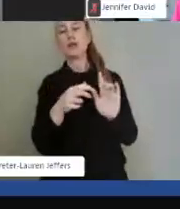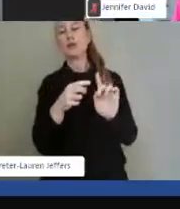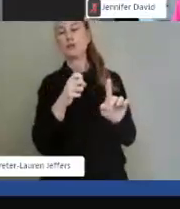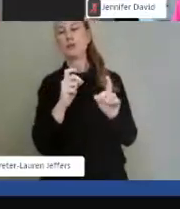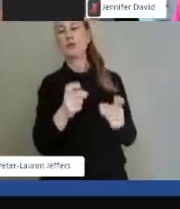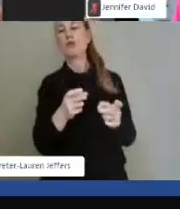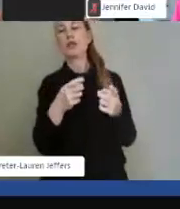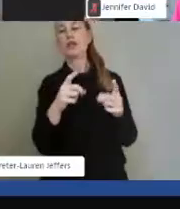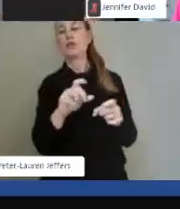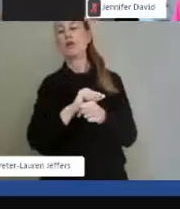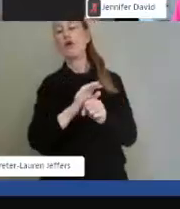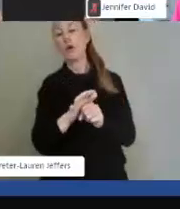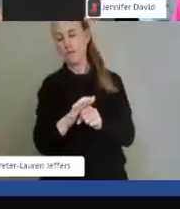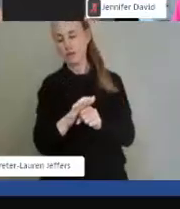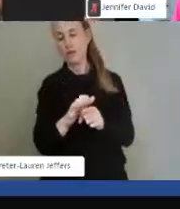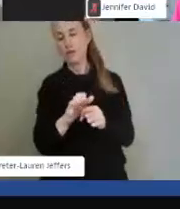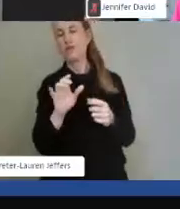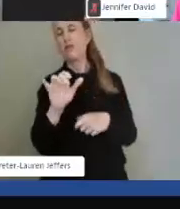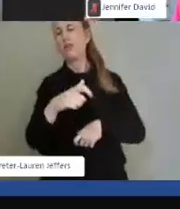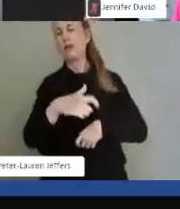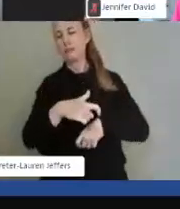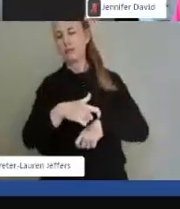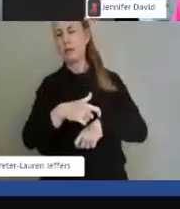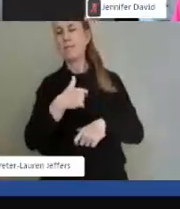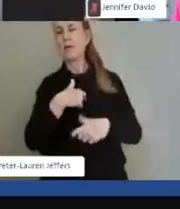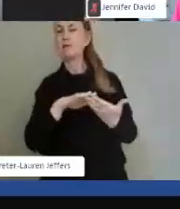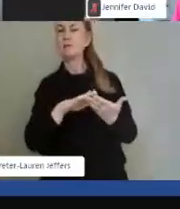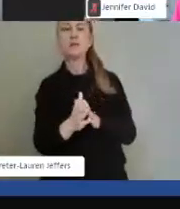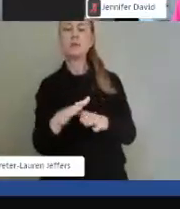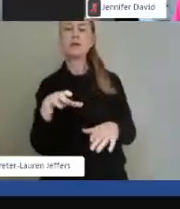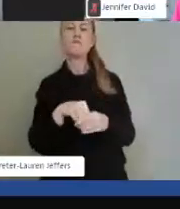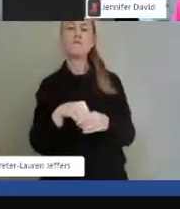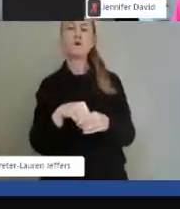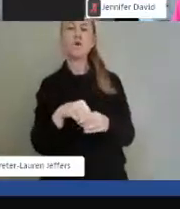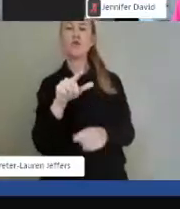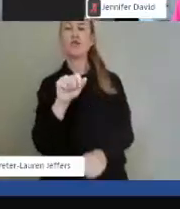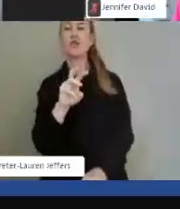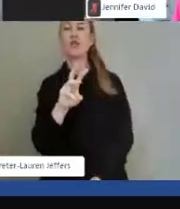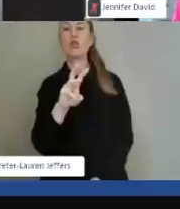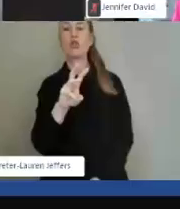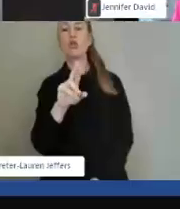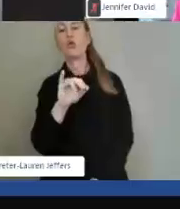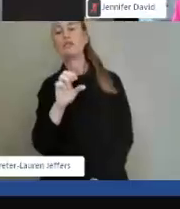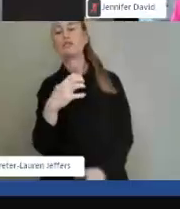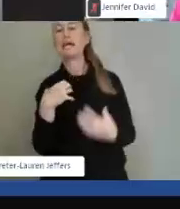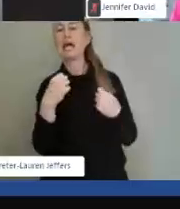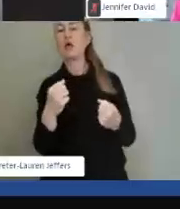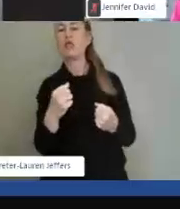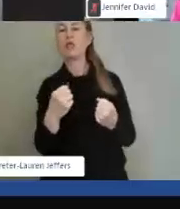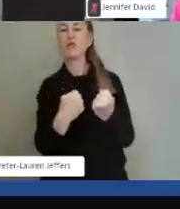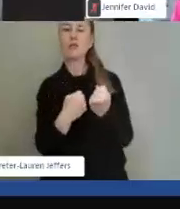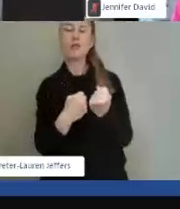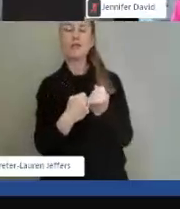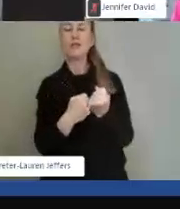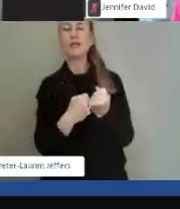COVID. During that time, I started becoming active with the Lawrence County Health Coalition. They've got it down to where they were